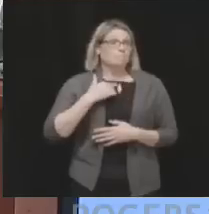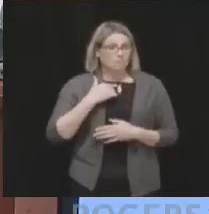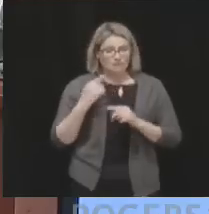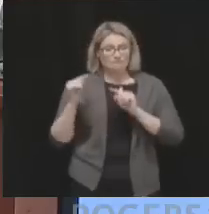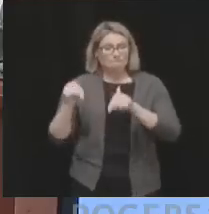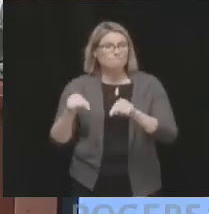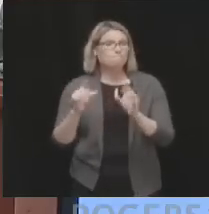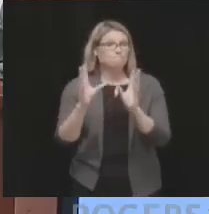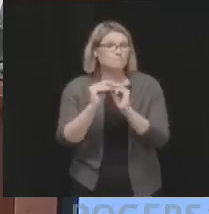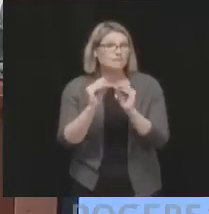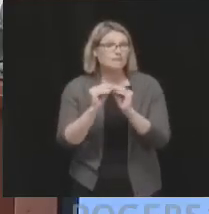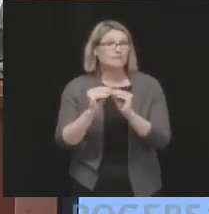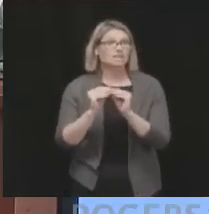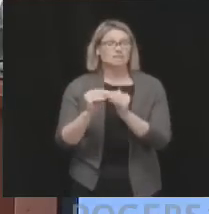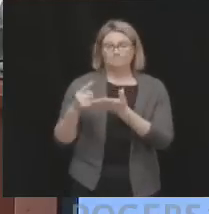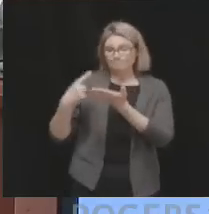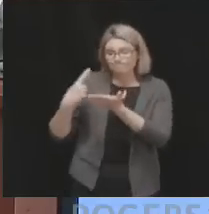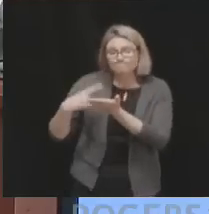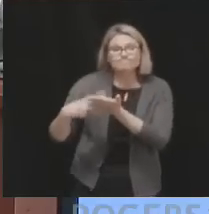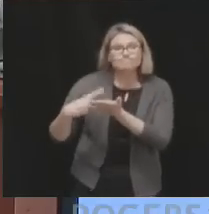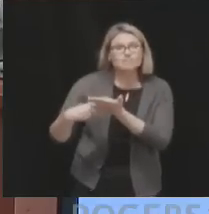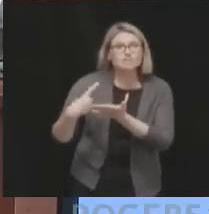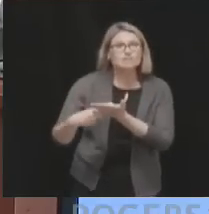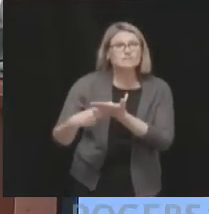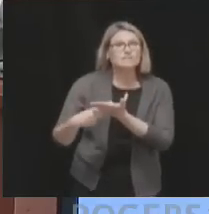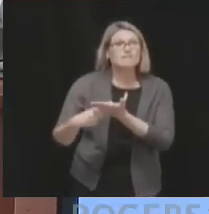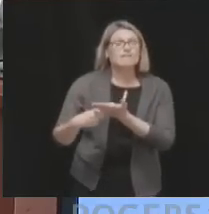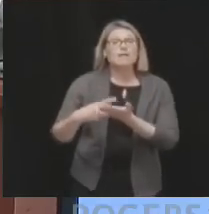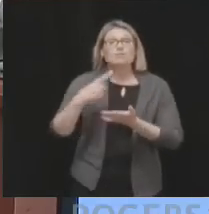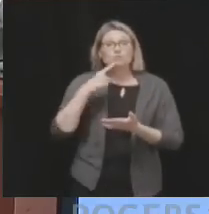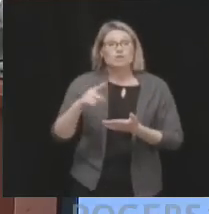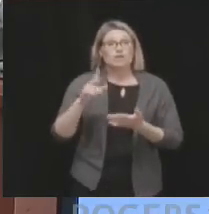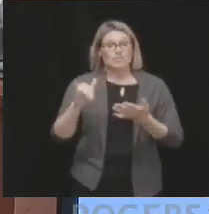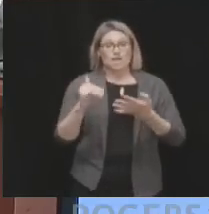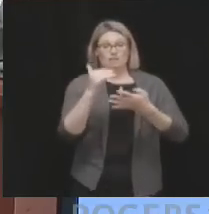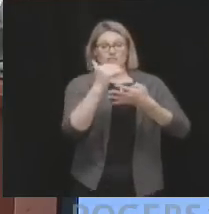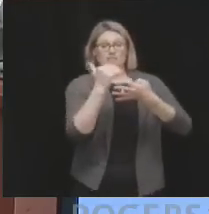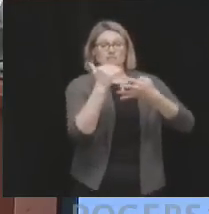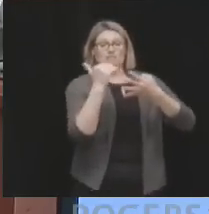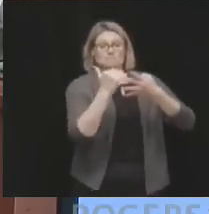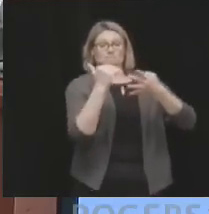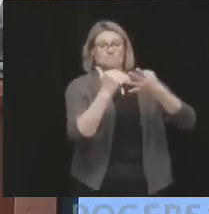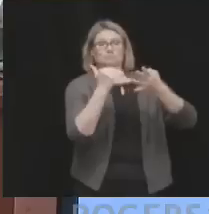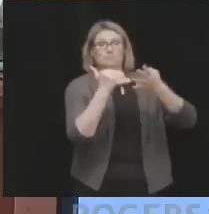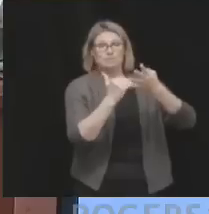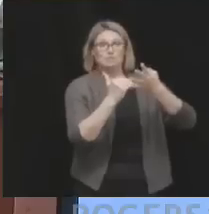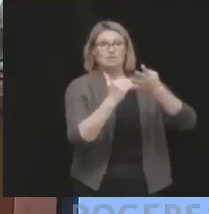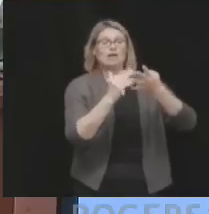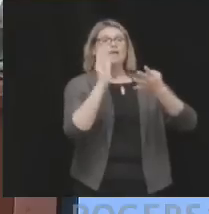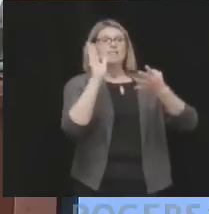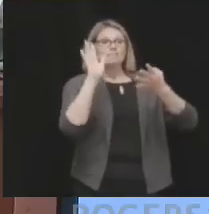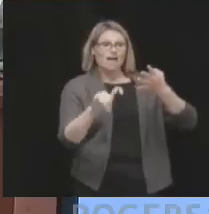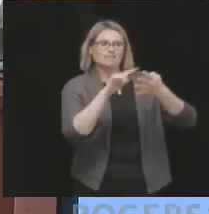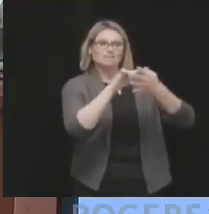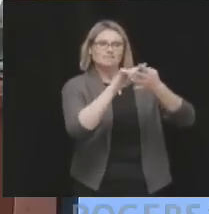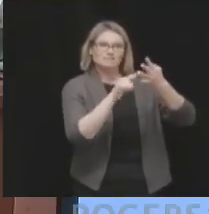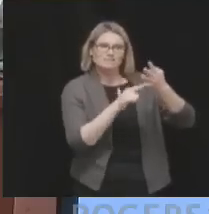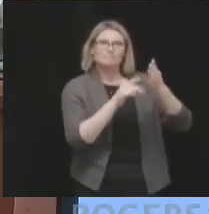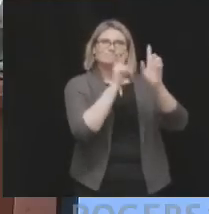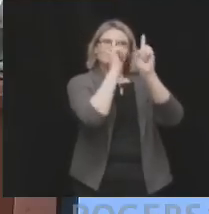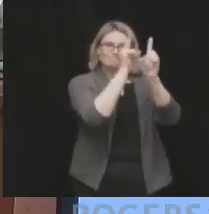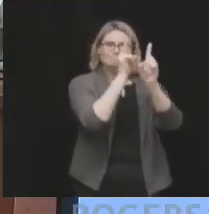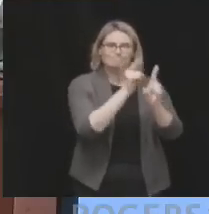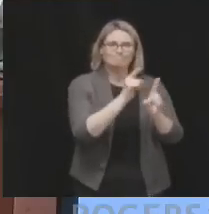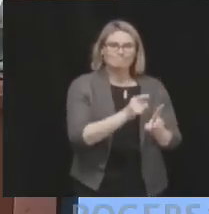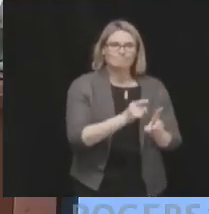up. But as you know, and as everybody watching knows, this, coronavirus is a new virus, and there's new